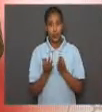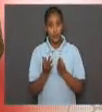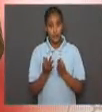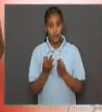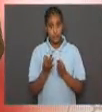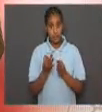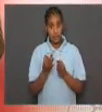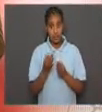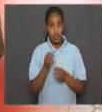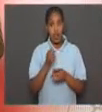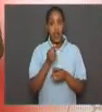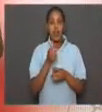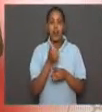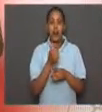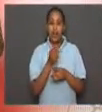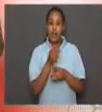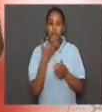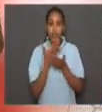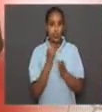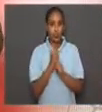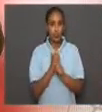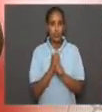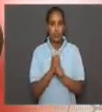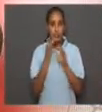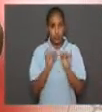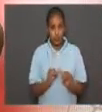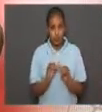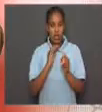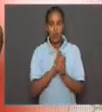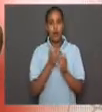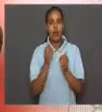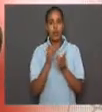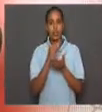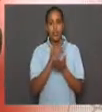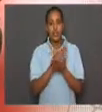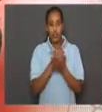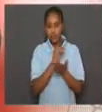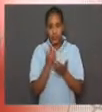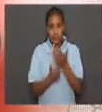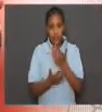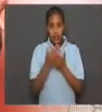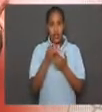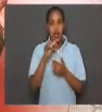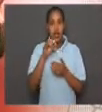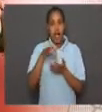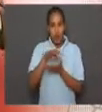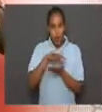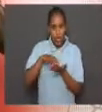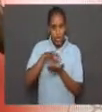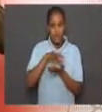of iron, great job. Let us move on with our lesson and discuss